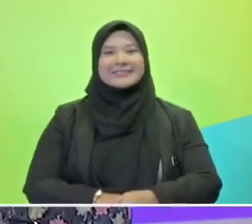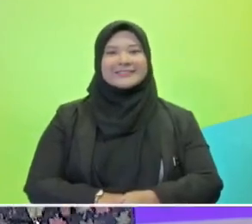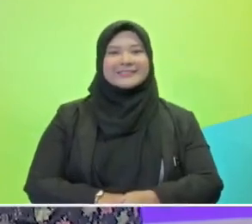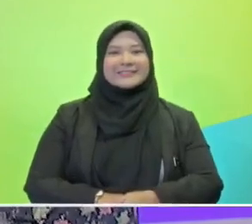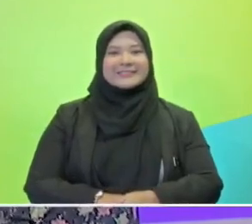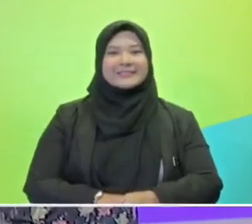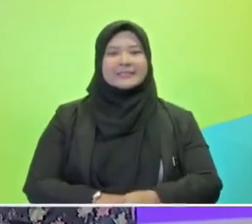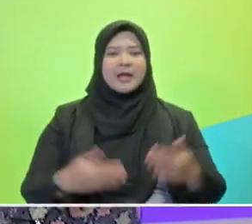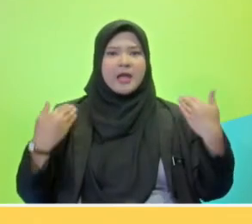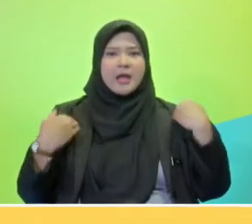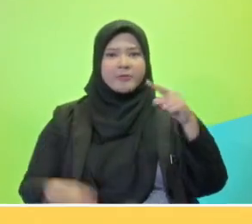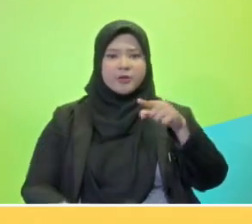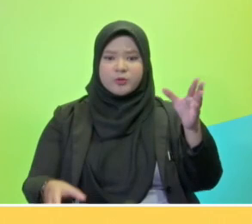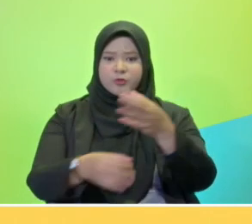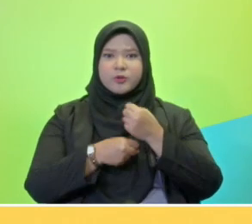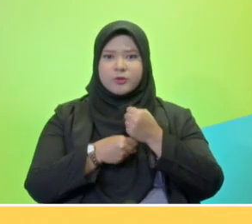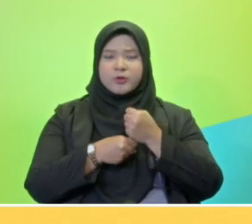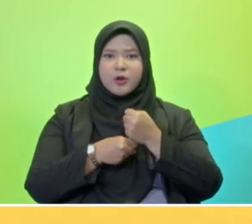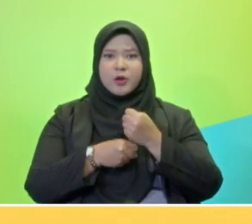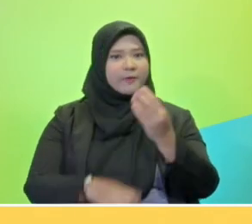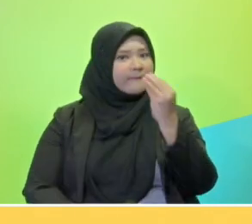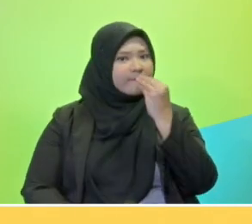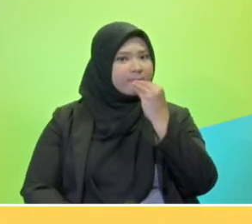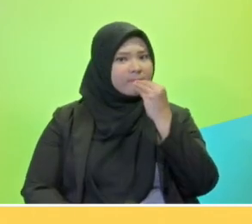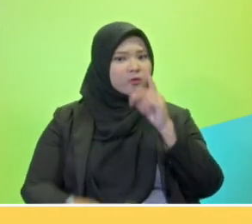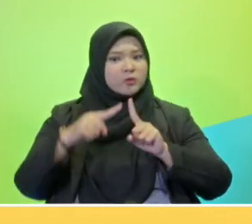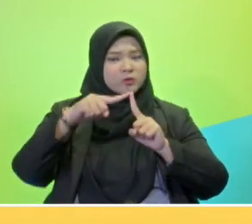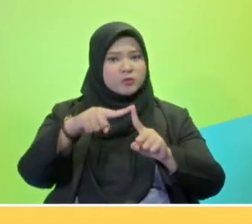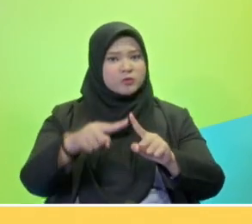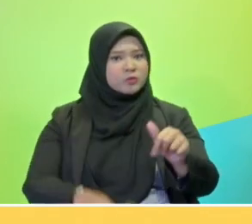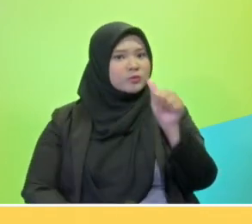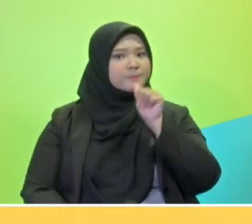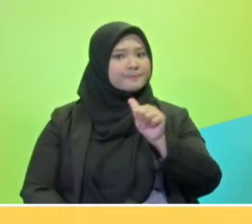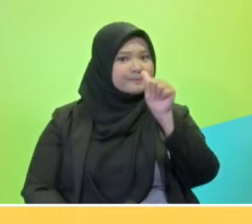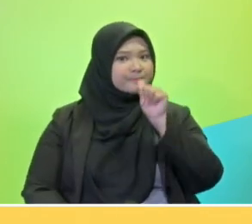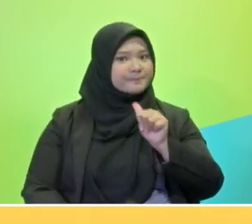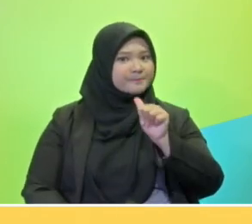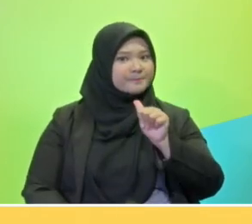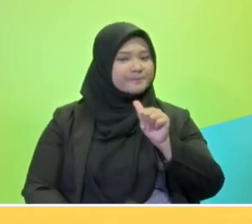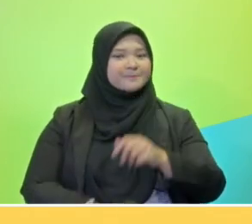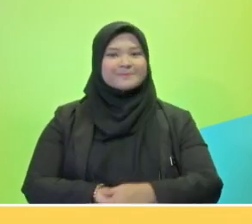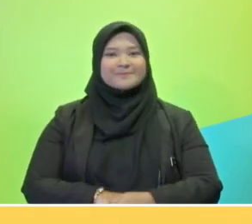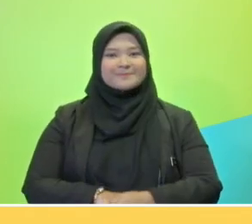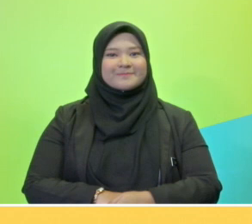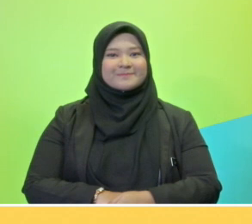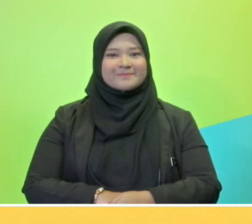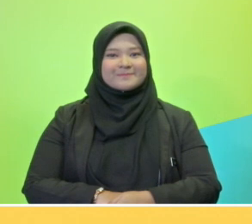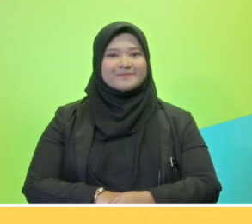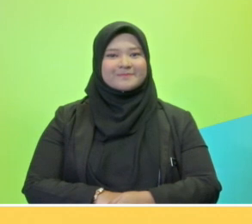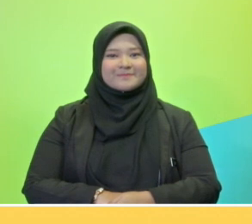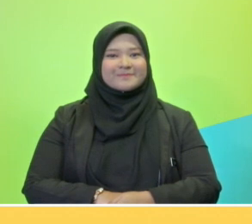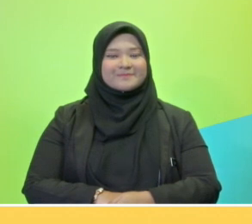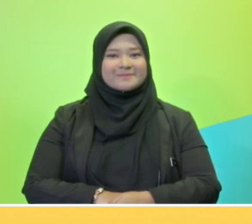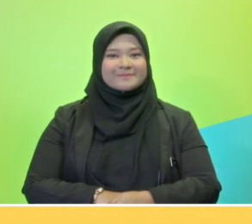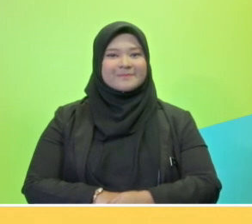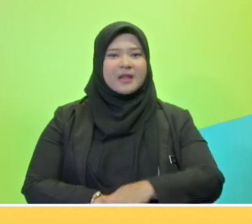eat? I've got fruits, pizza and cake. Let's eat. Let's eat. Let's eat. Hi there, my new friend. Have you got any toys